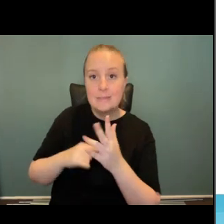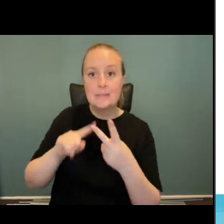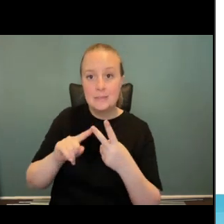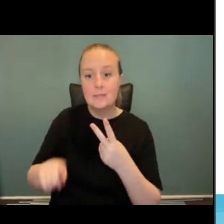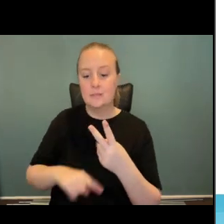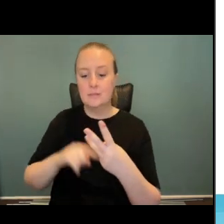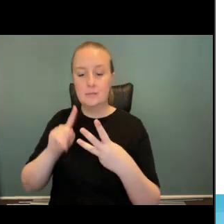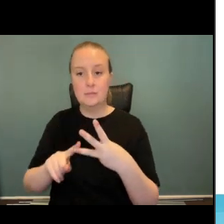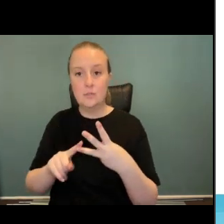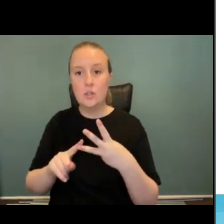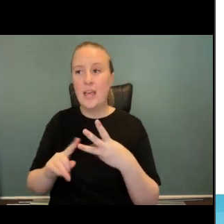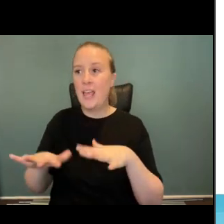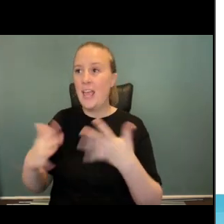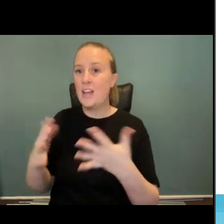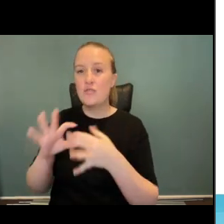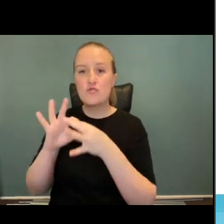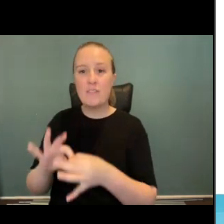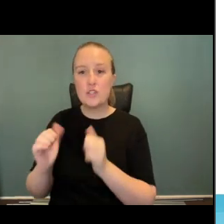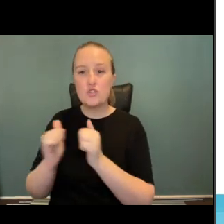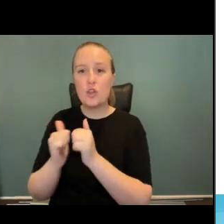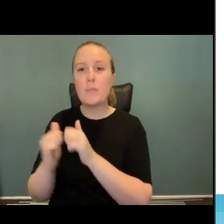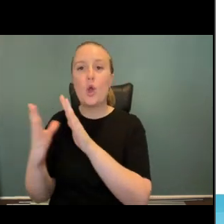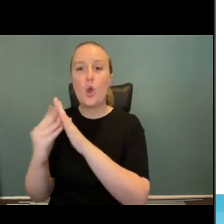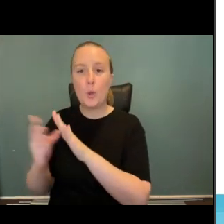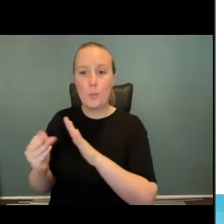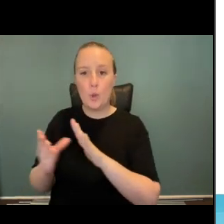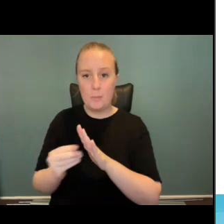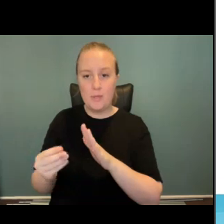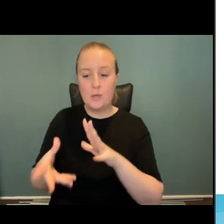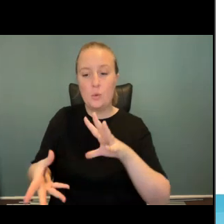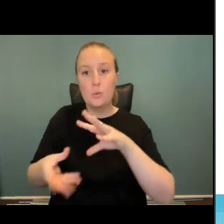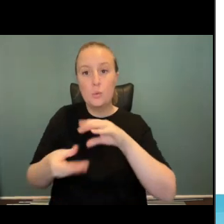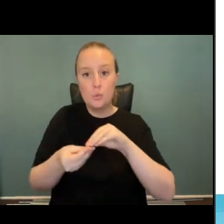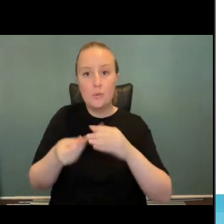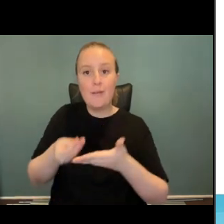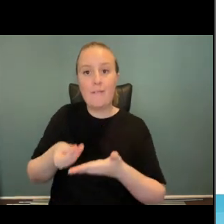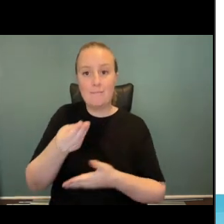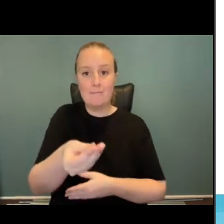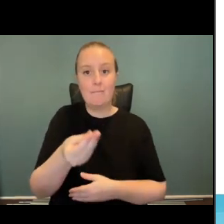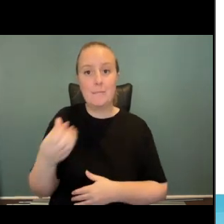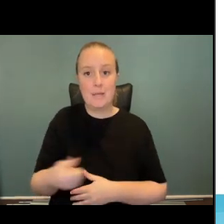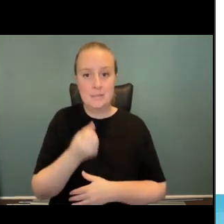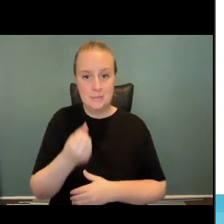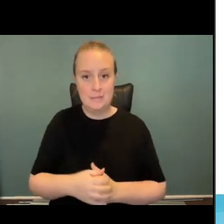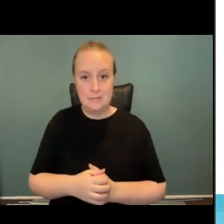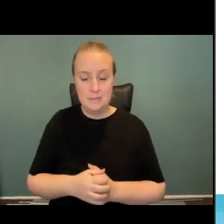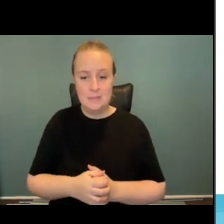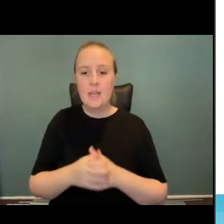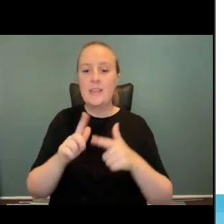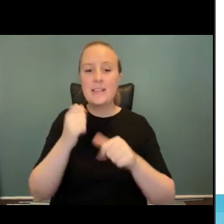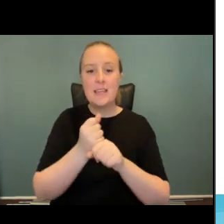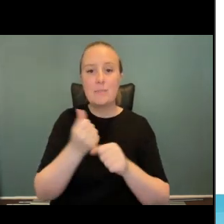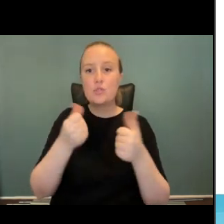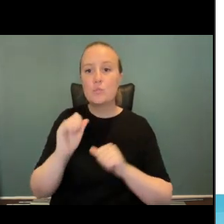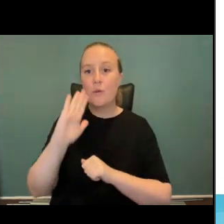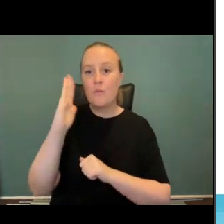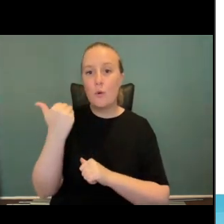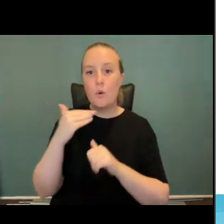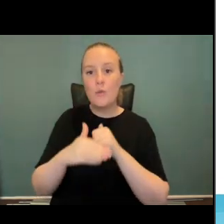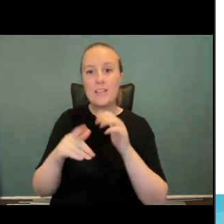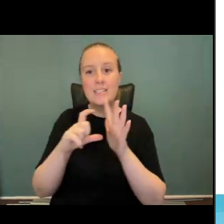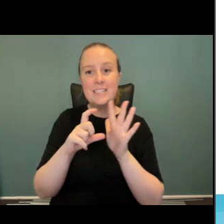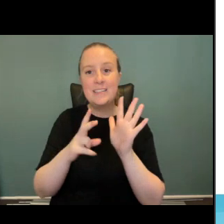relevant documentation. So going back from the example that I used previously about the domestic violence order, that was a